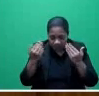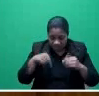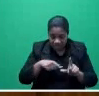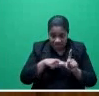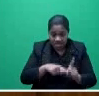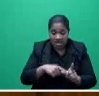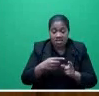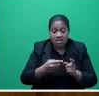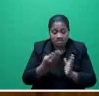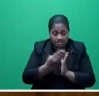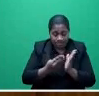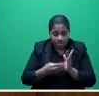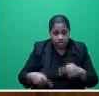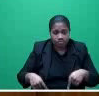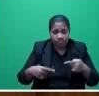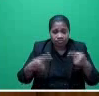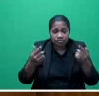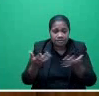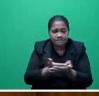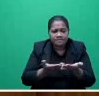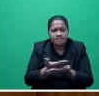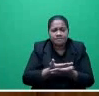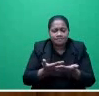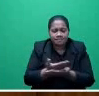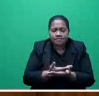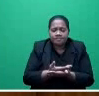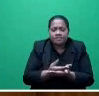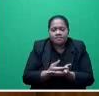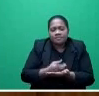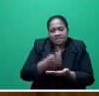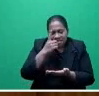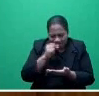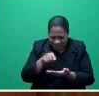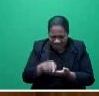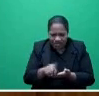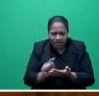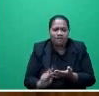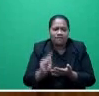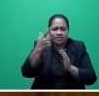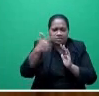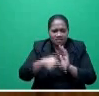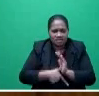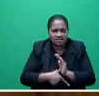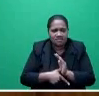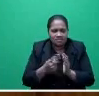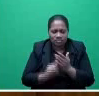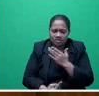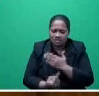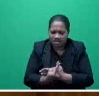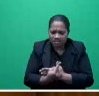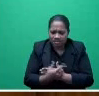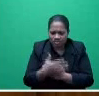debate discussion can be safely described as groundbreaking. For the first time, we have carried out the function within the